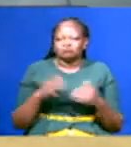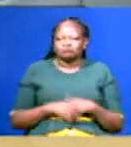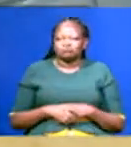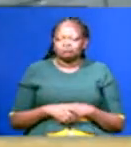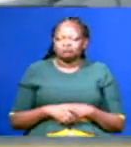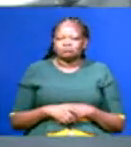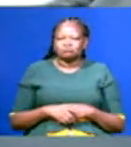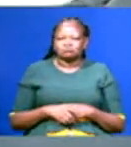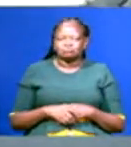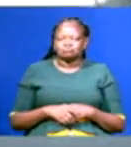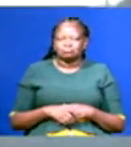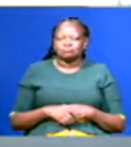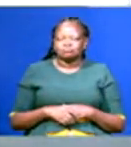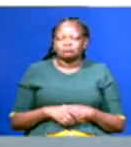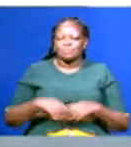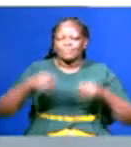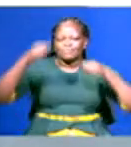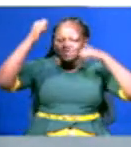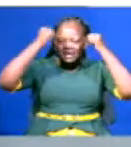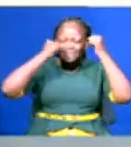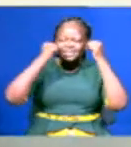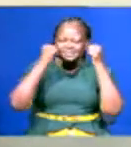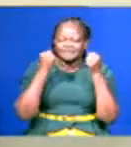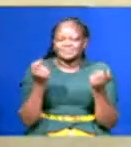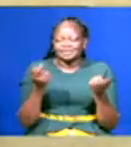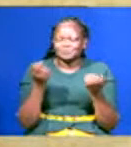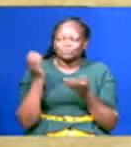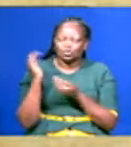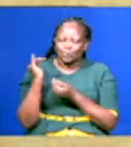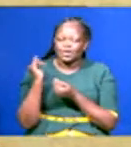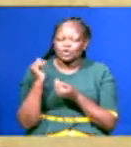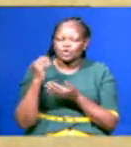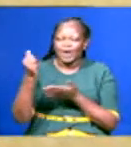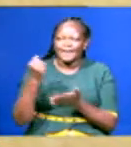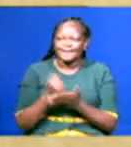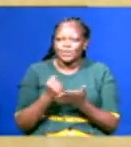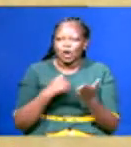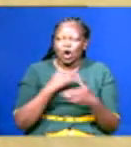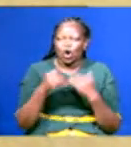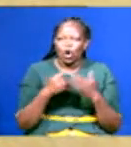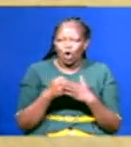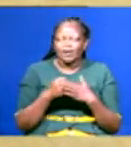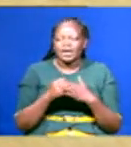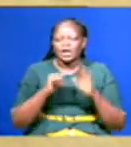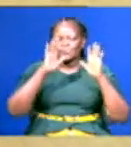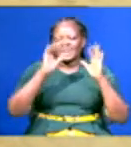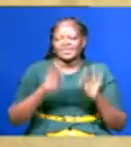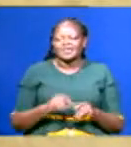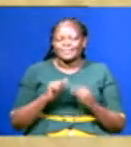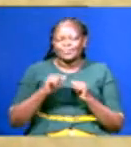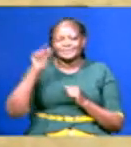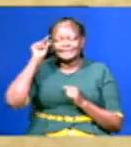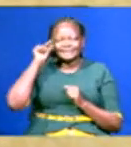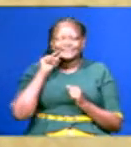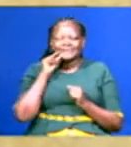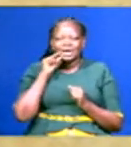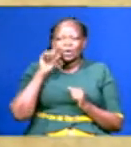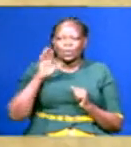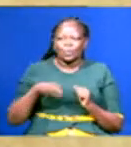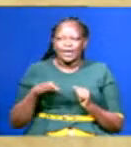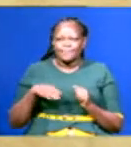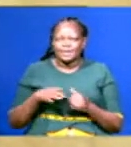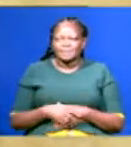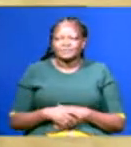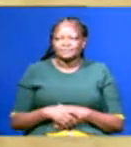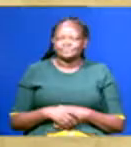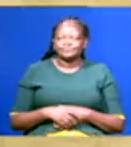know? Military as an employer was expected to employ all, regardless of gender. The women, you know, Maendeleo,